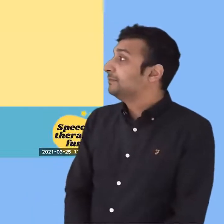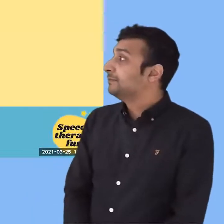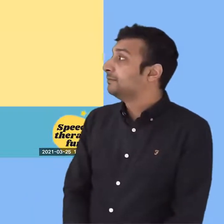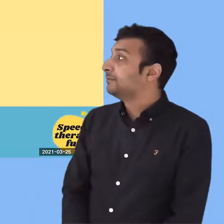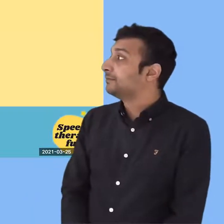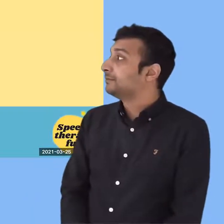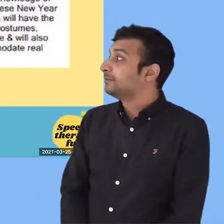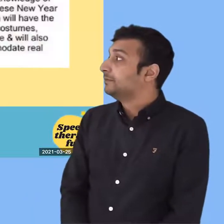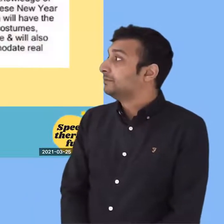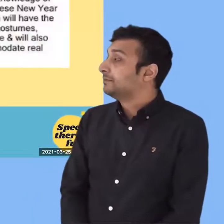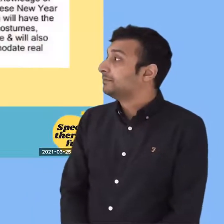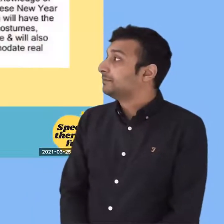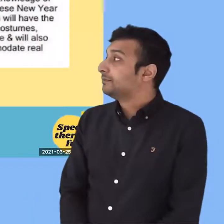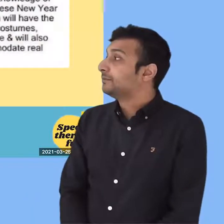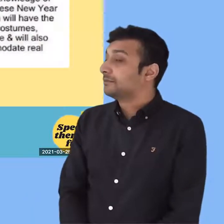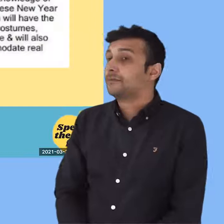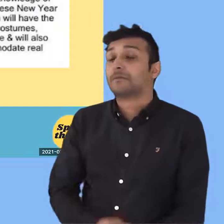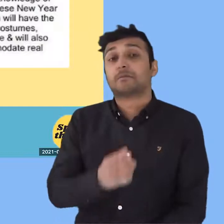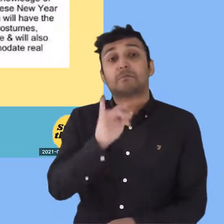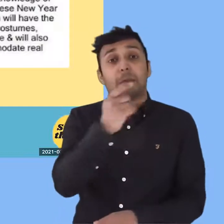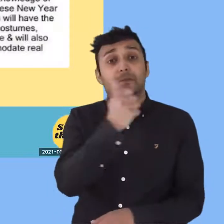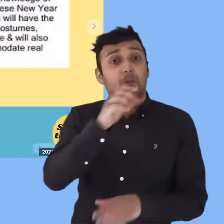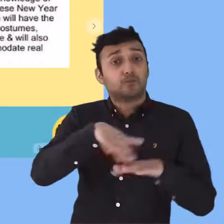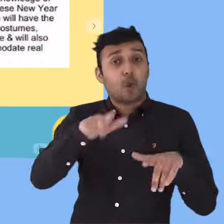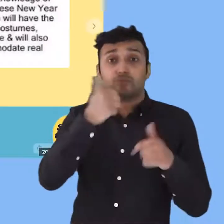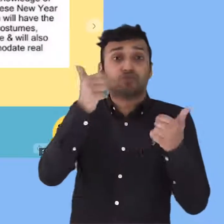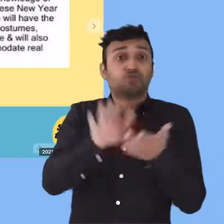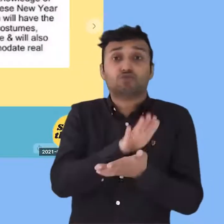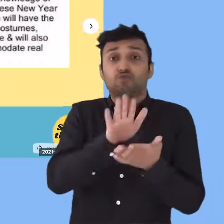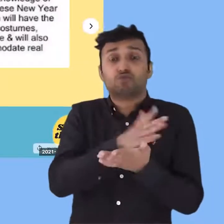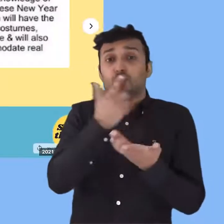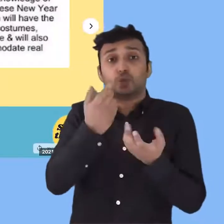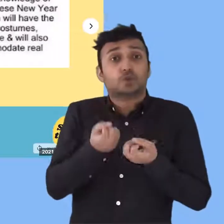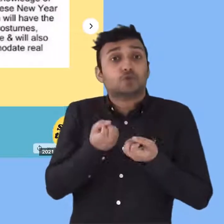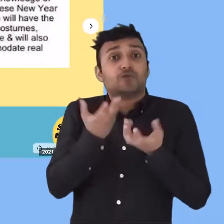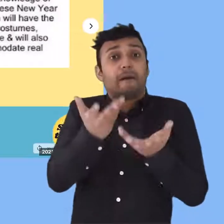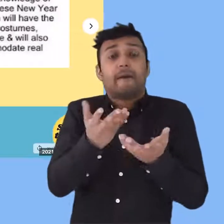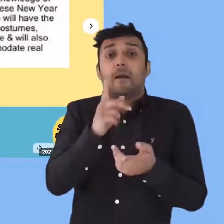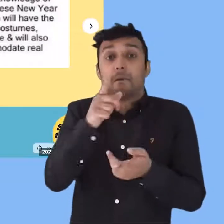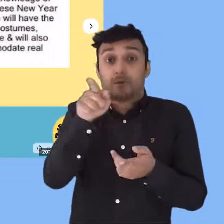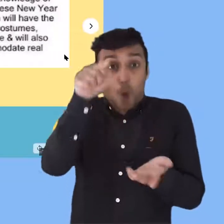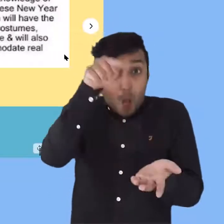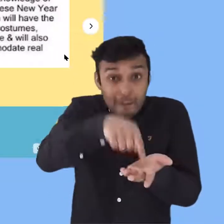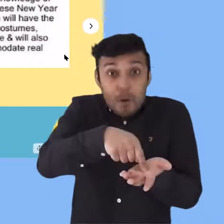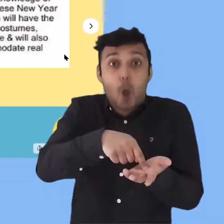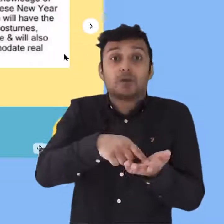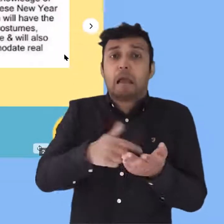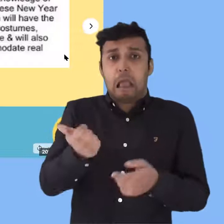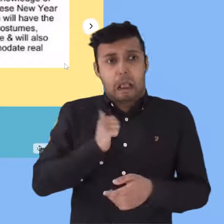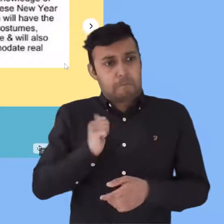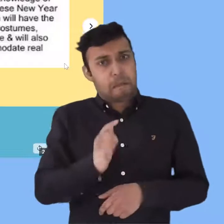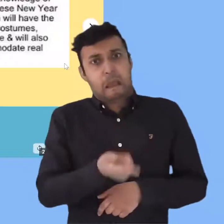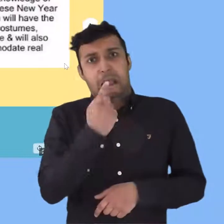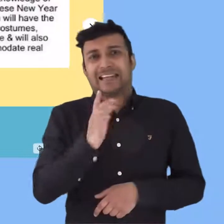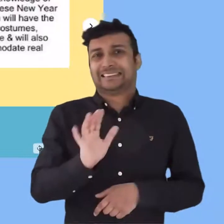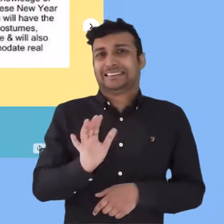might be happy to share, but I would implore you not to put children on the spot and expect this. It's far